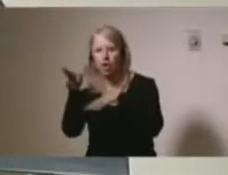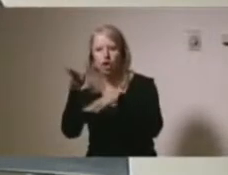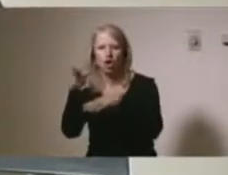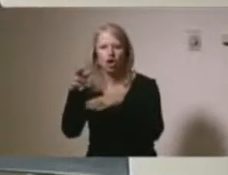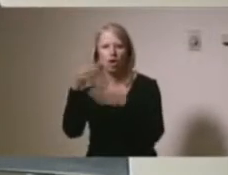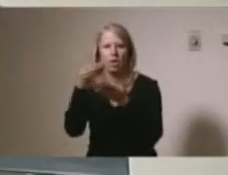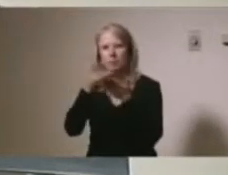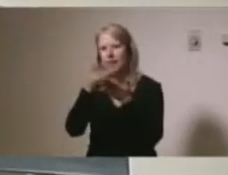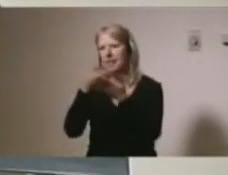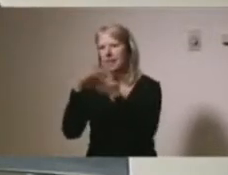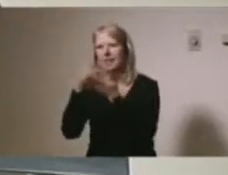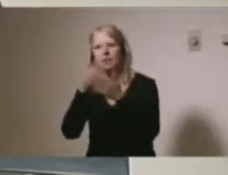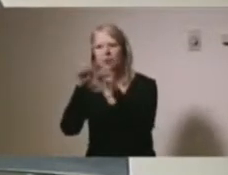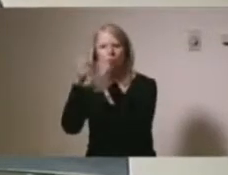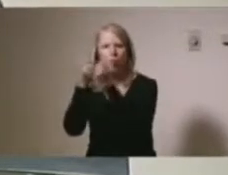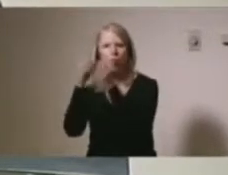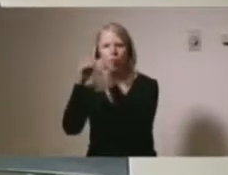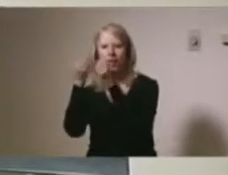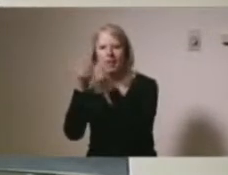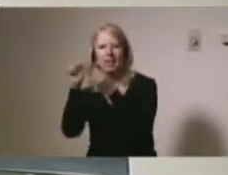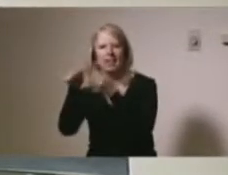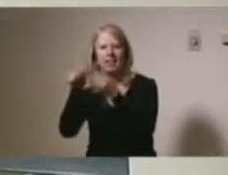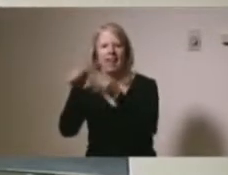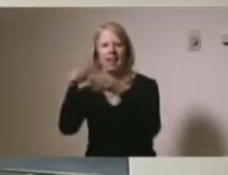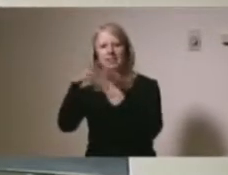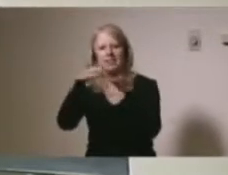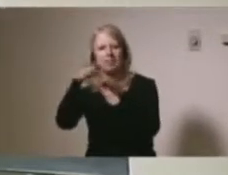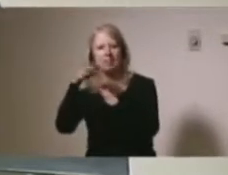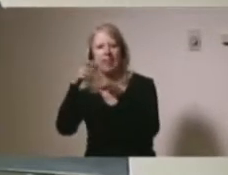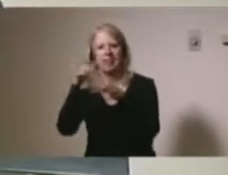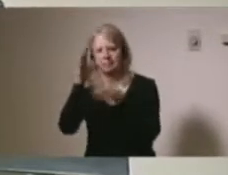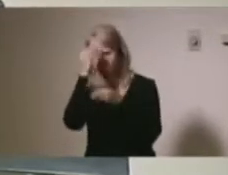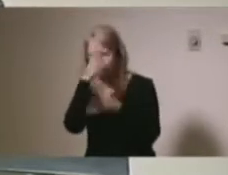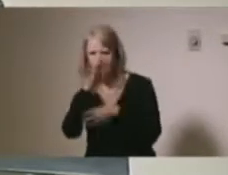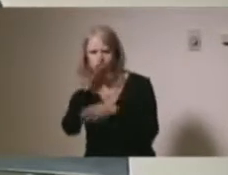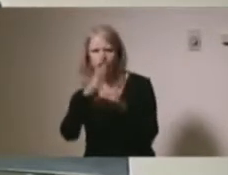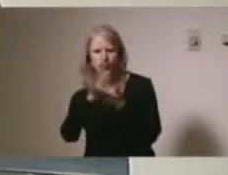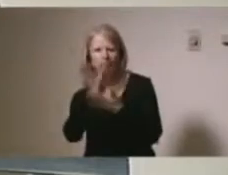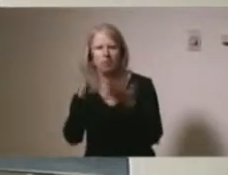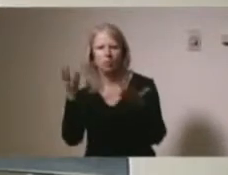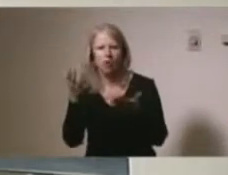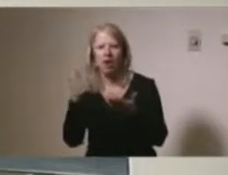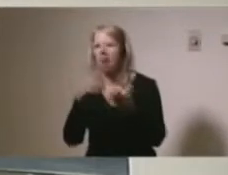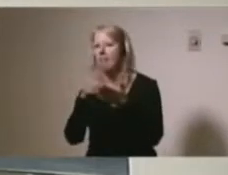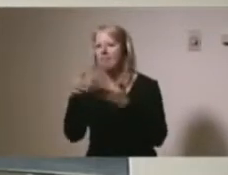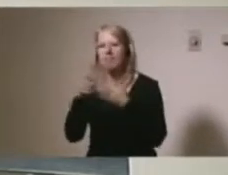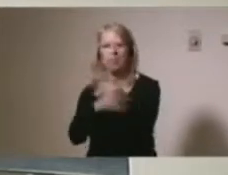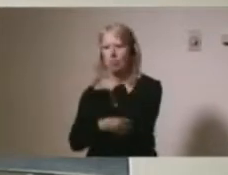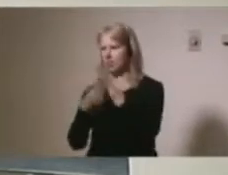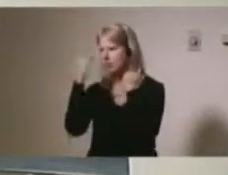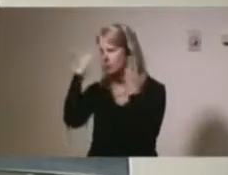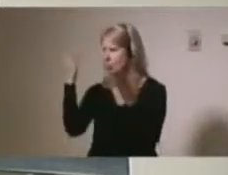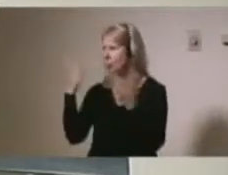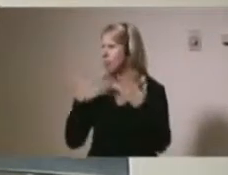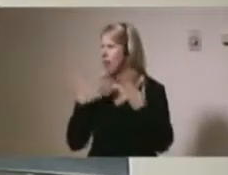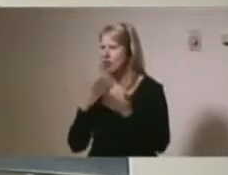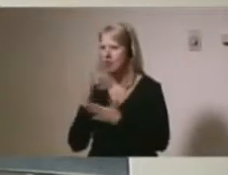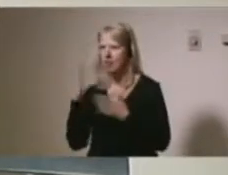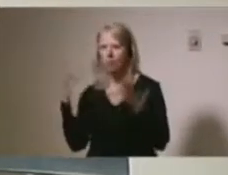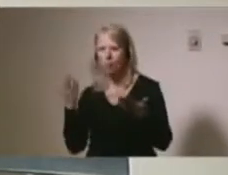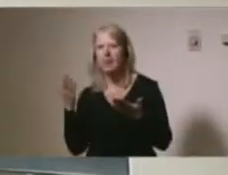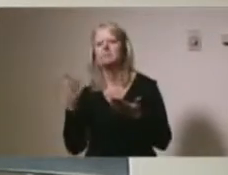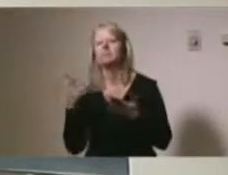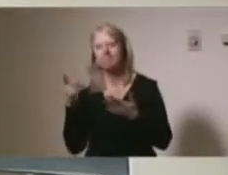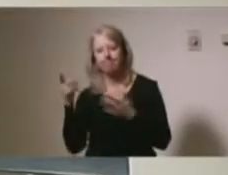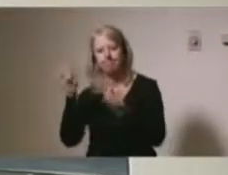to social organizations that can explain what their rights are. Very often these poor people don't know what their rights, so we prepare